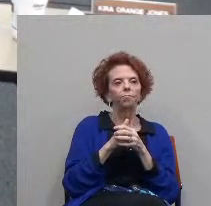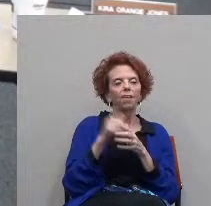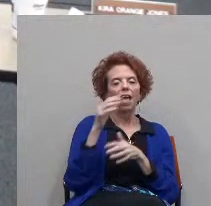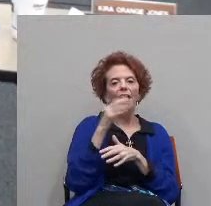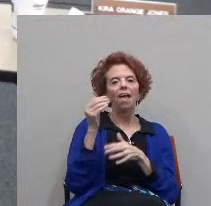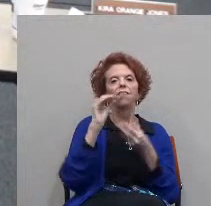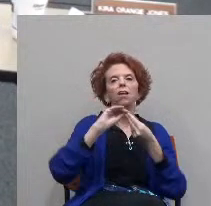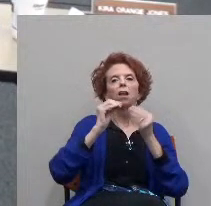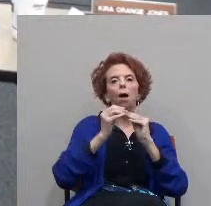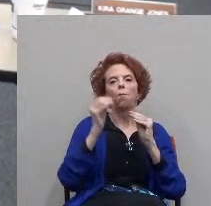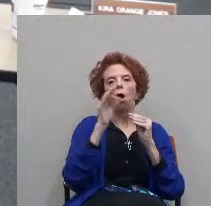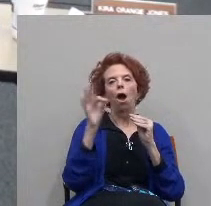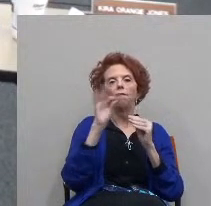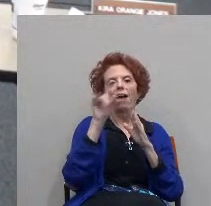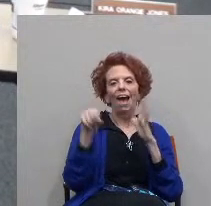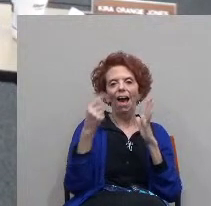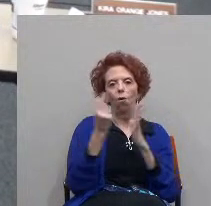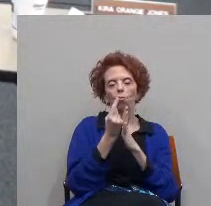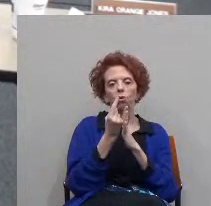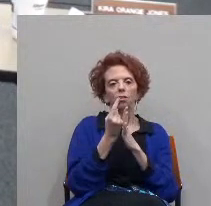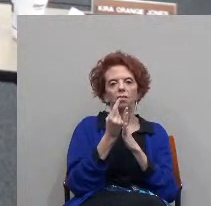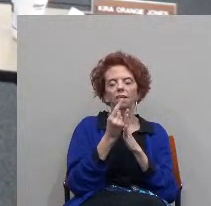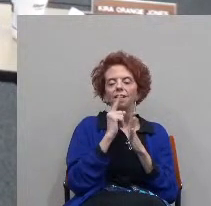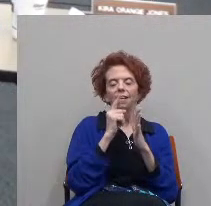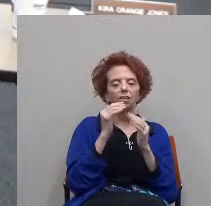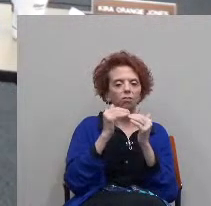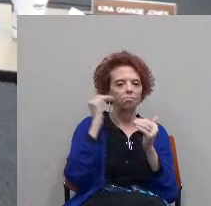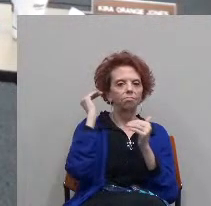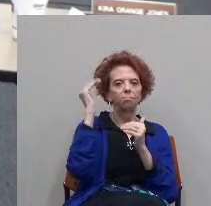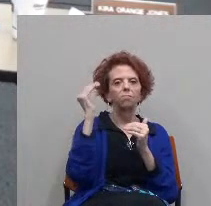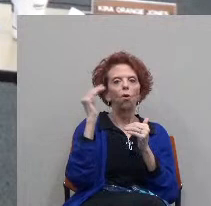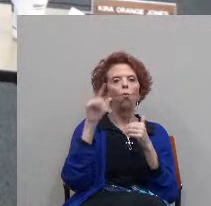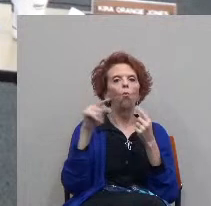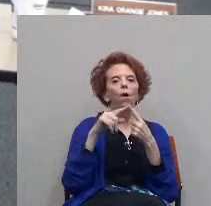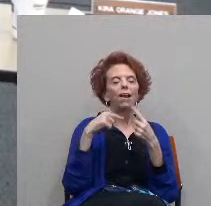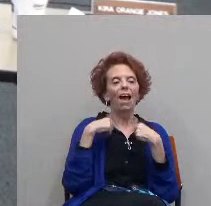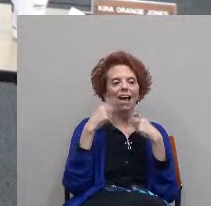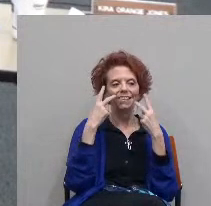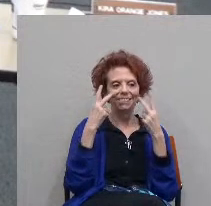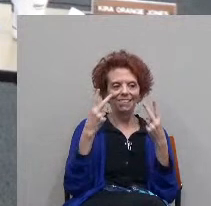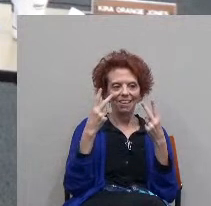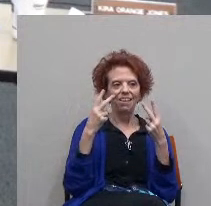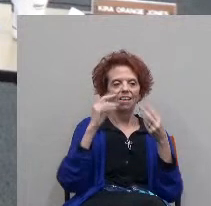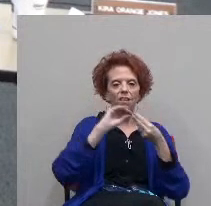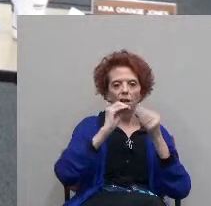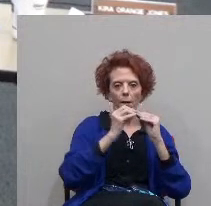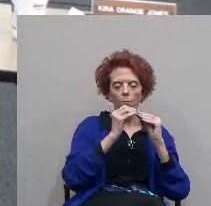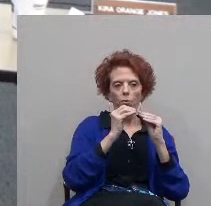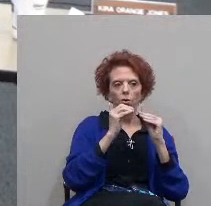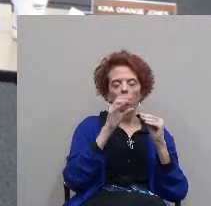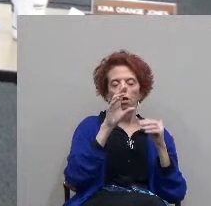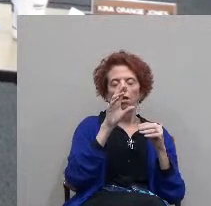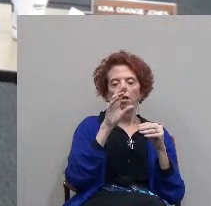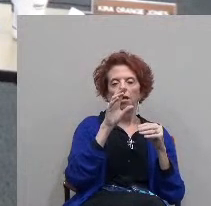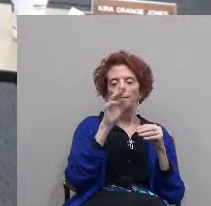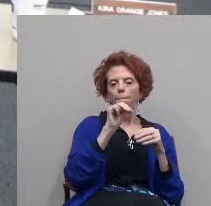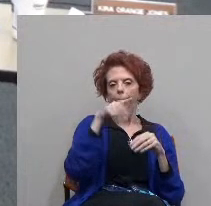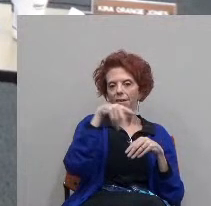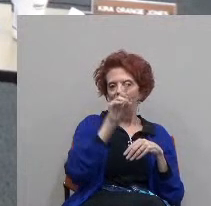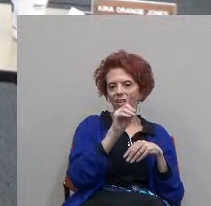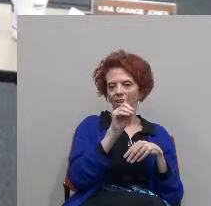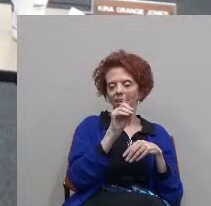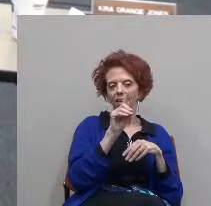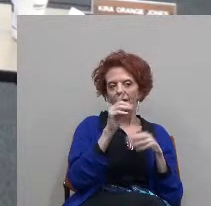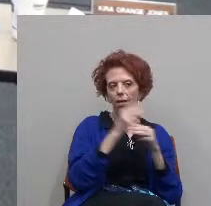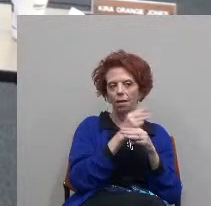the number of hours is astronomical. When I'm looking at the numeracy PD, you